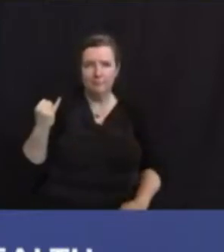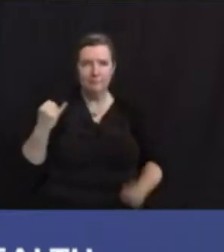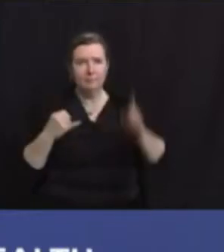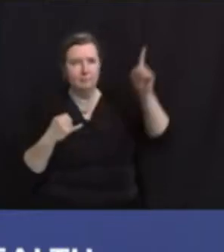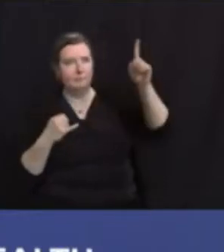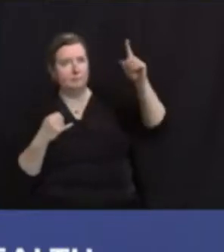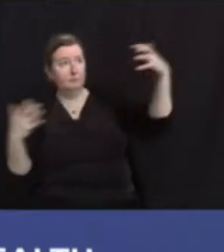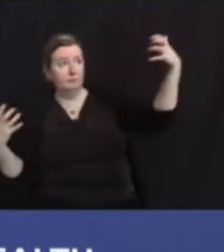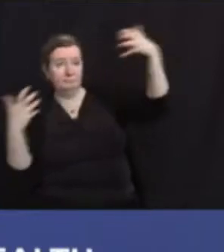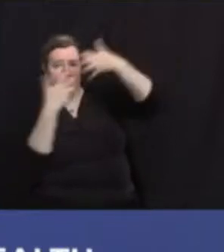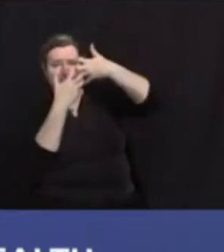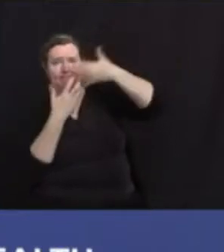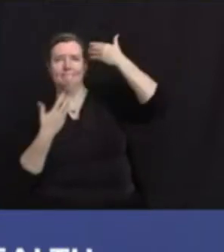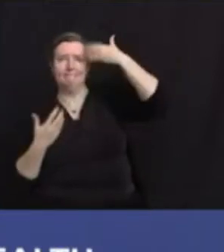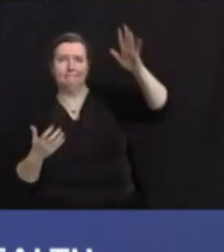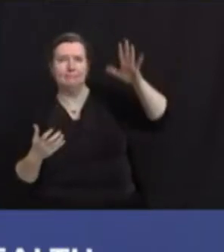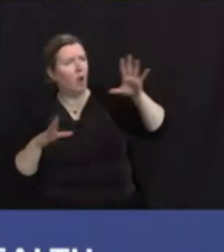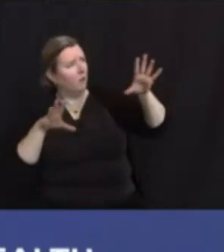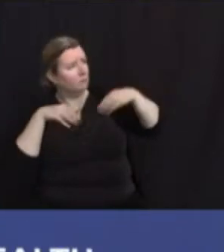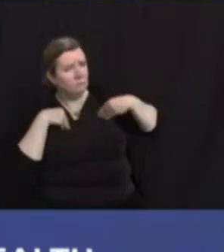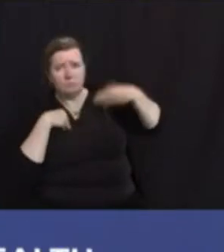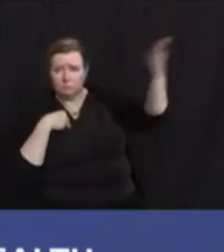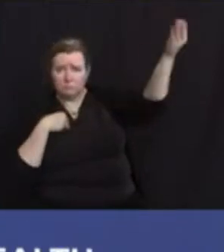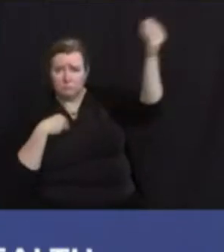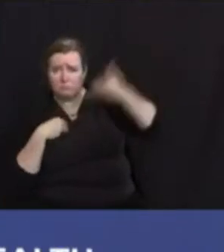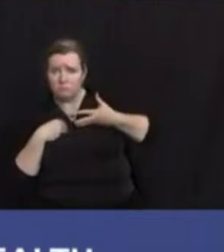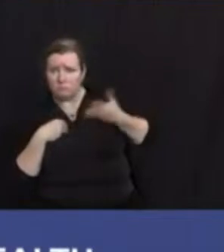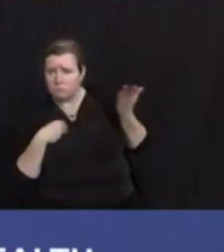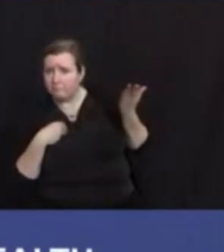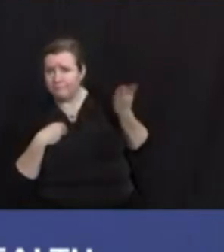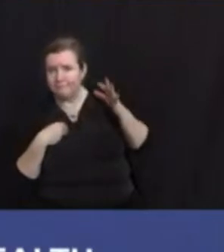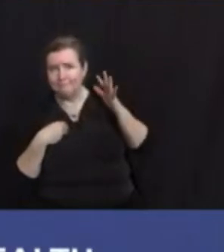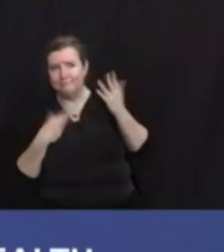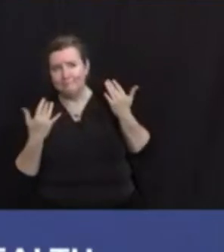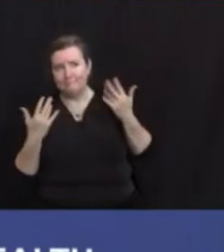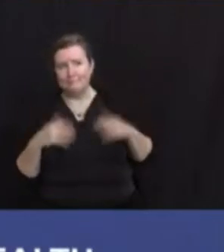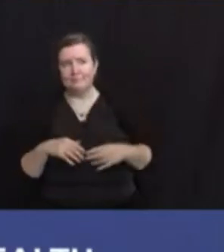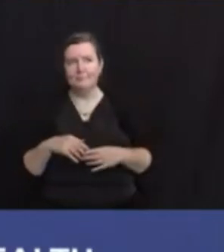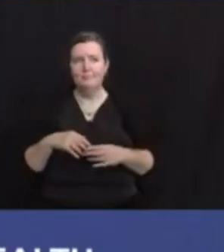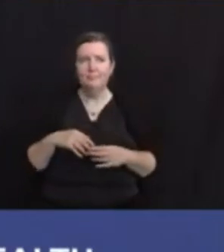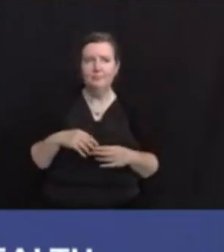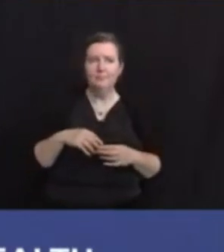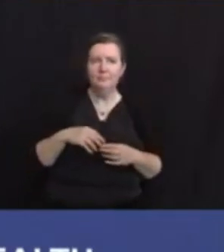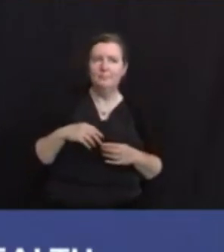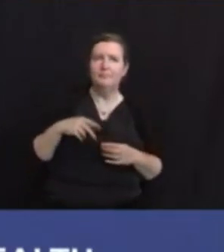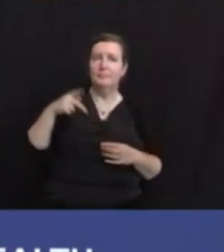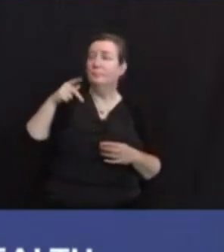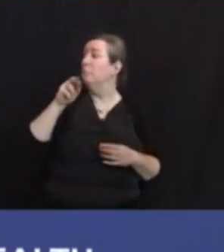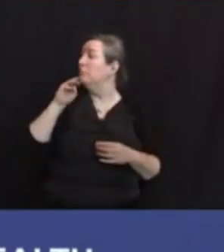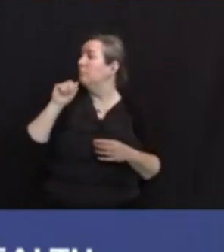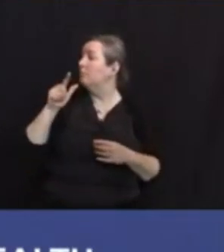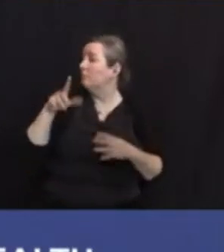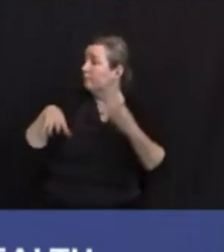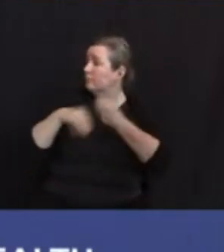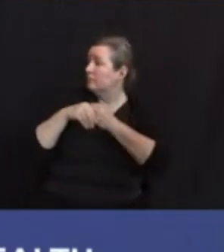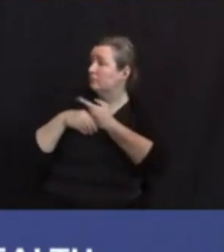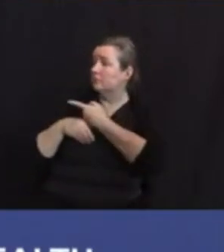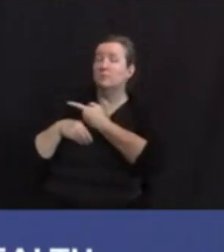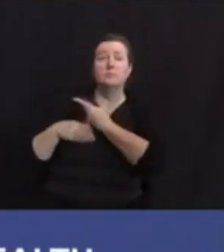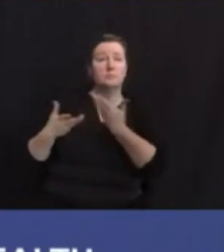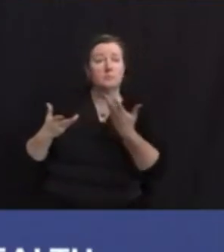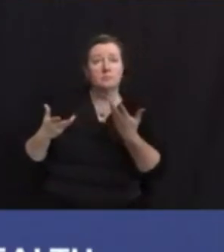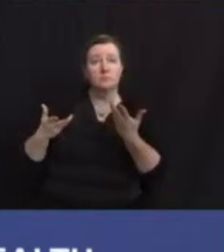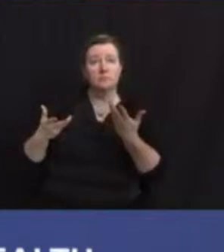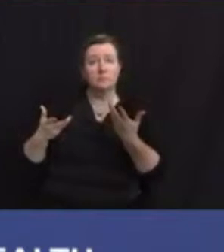welcome it, period. And Paramount, anything you want to add to that? We're having good discussions with the administration on how